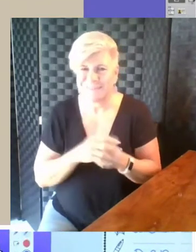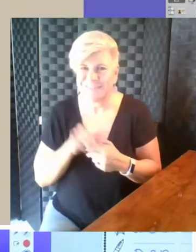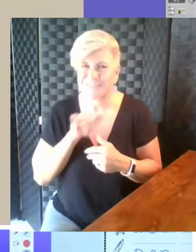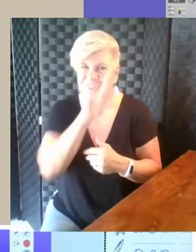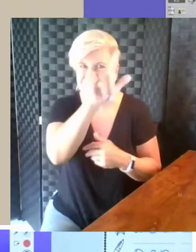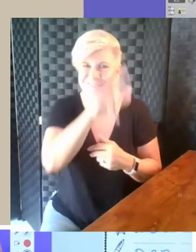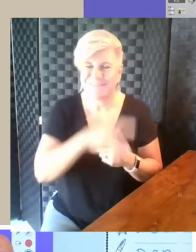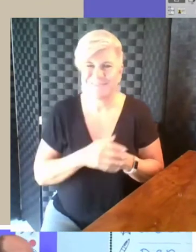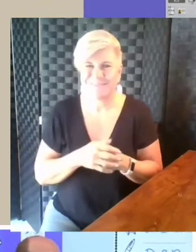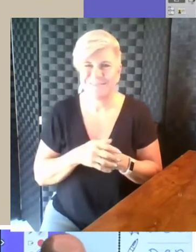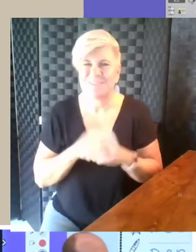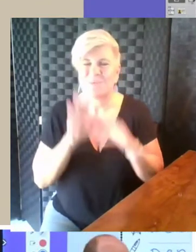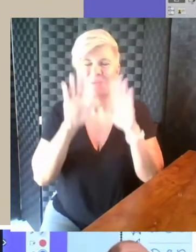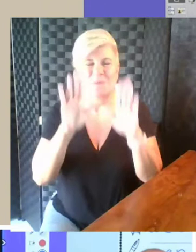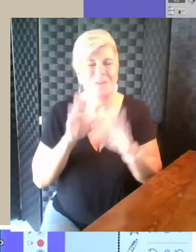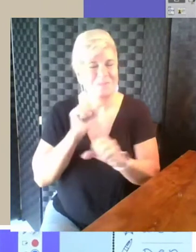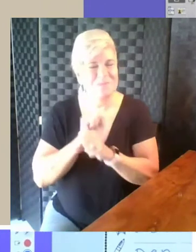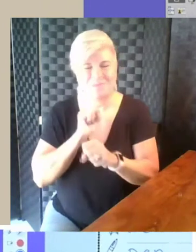Great job.